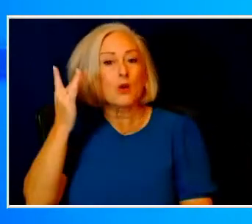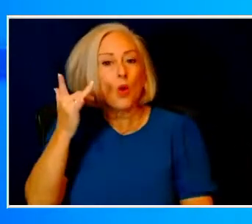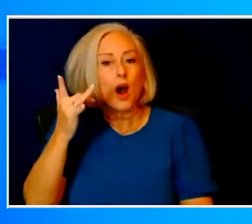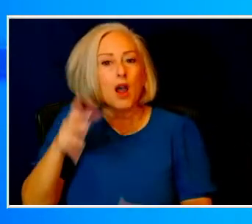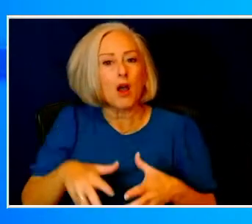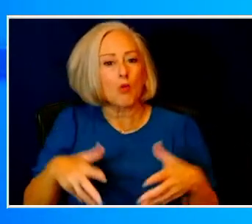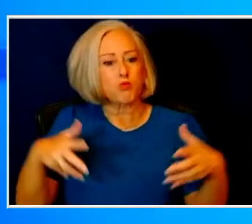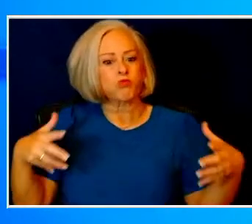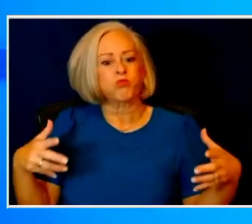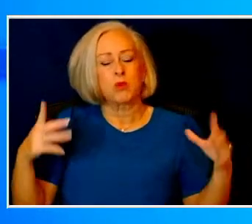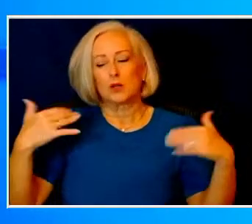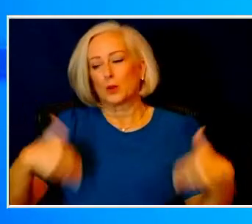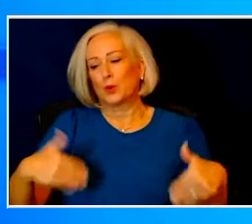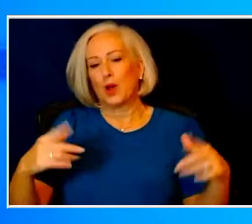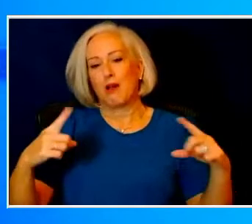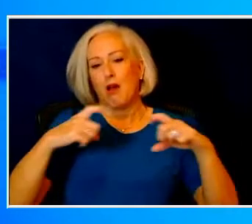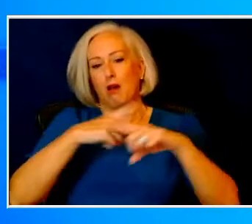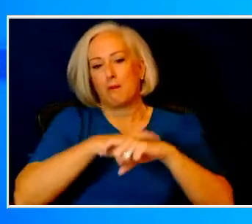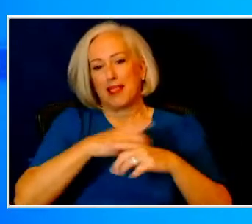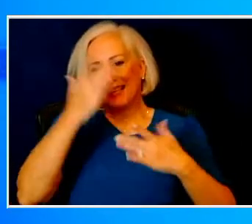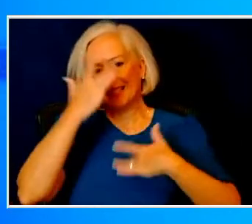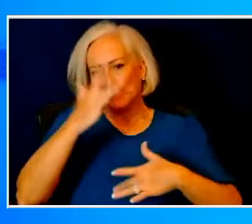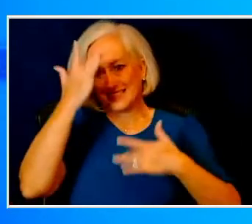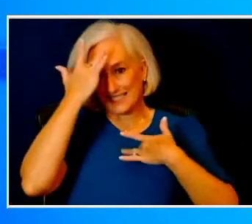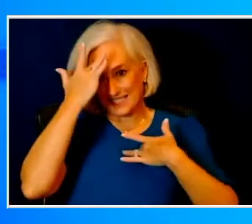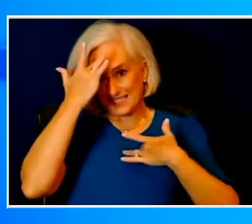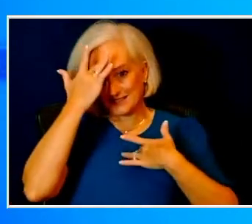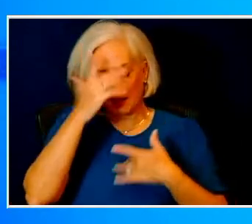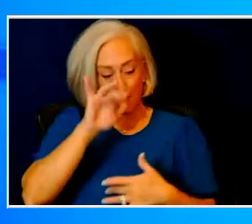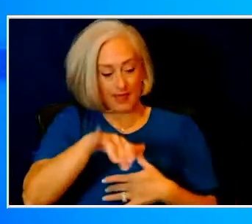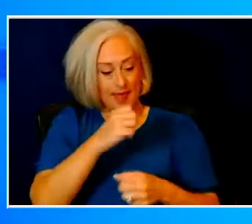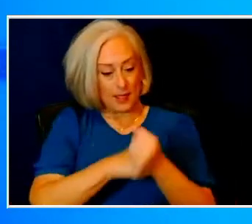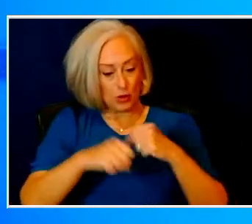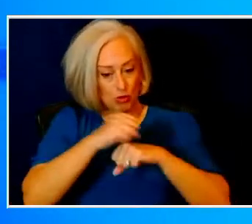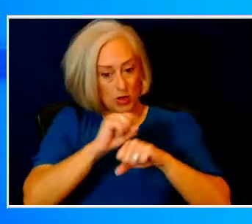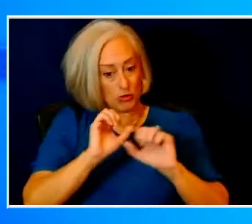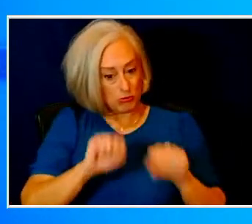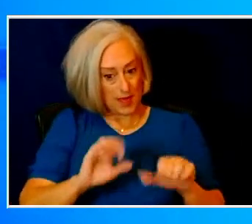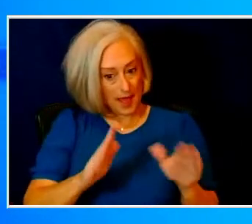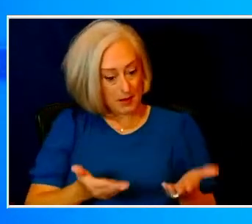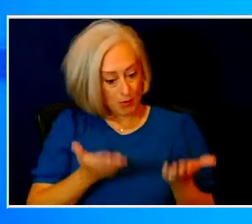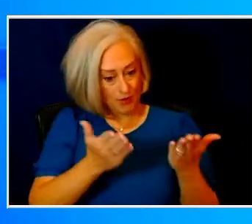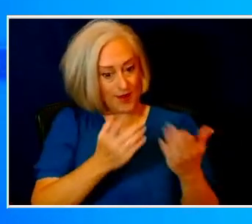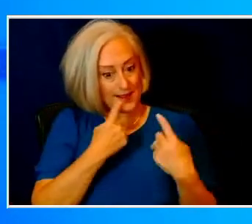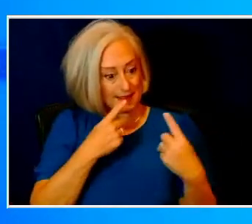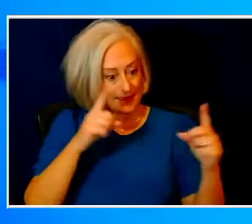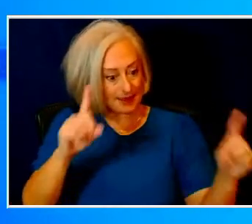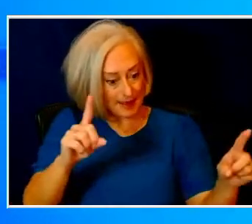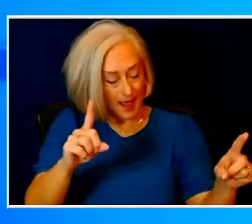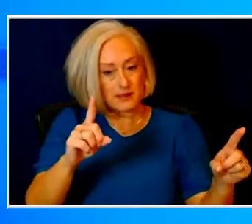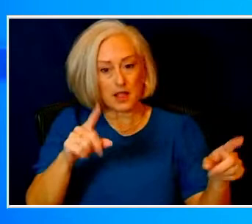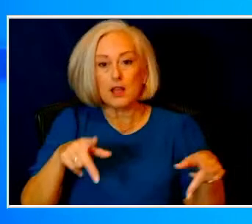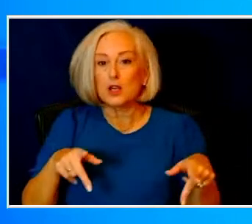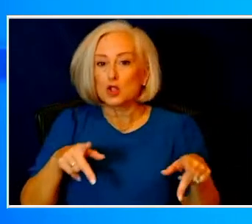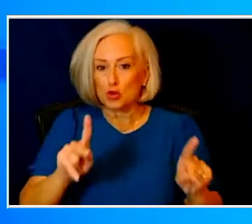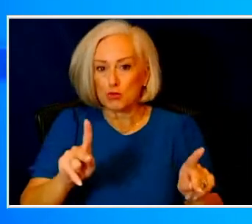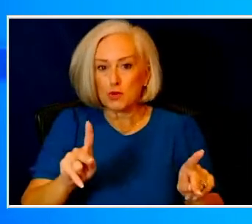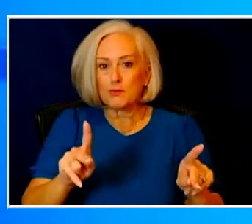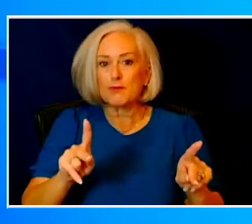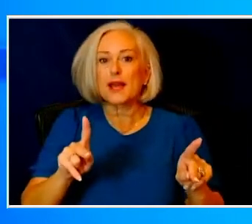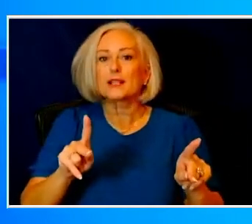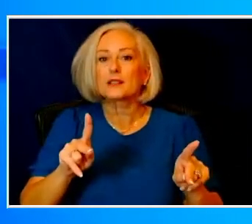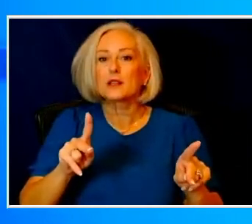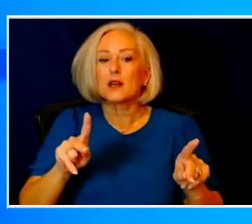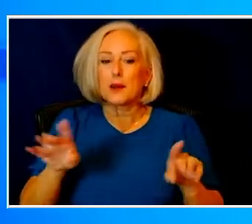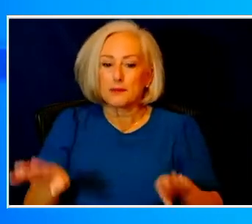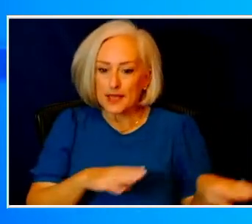complex disease. So that structure early on can give people some success and allow them to practice behaviors, learn new knowledge and